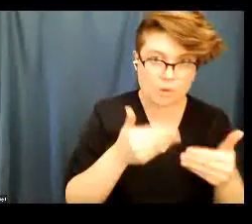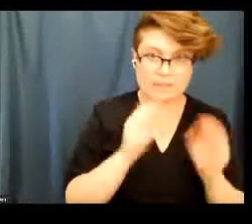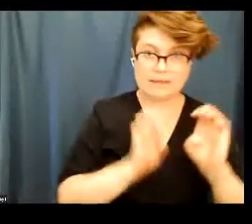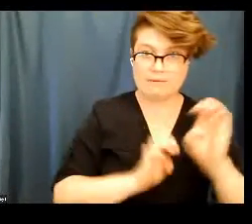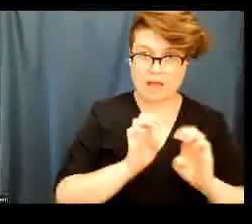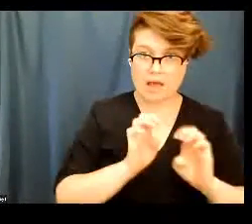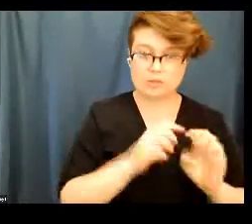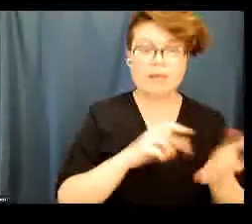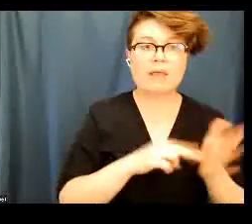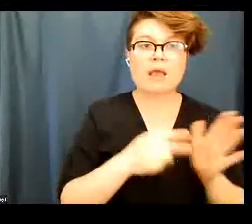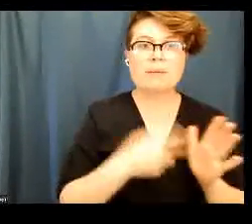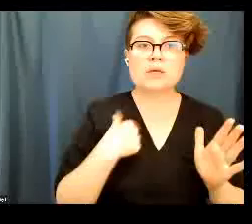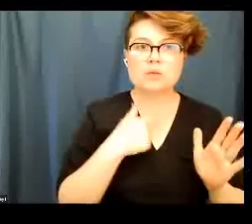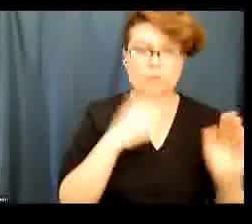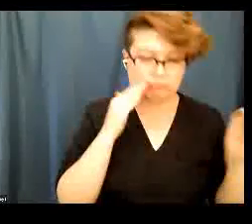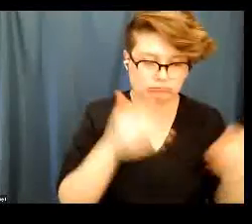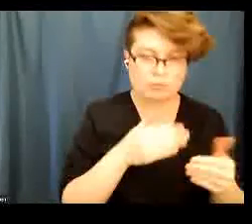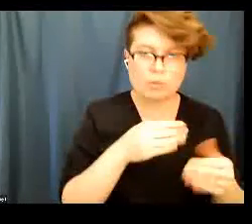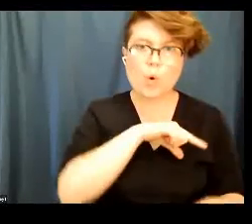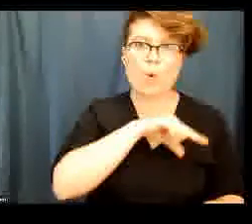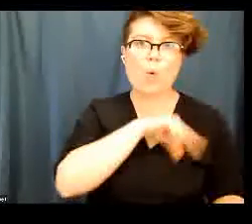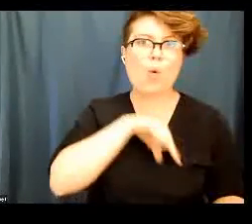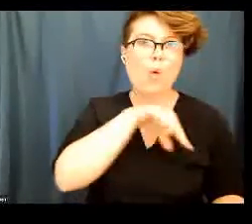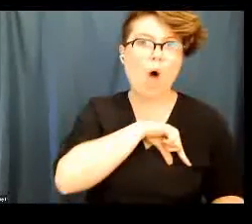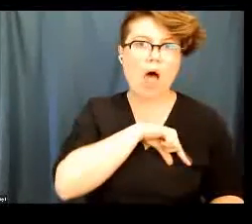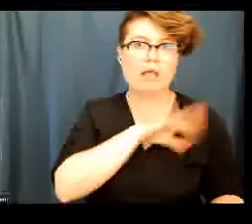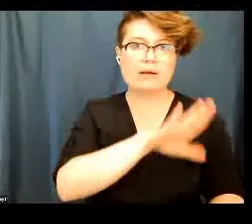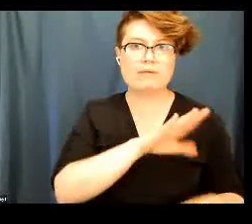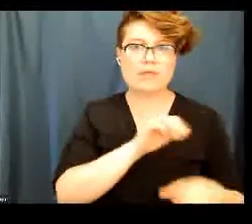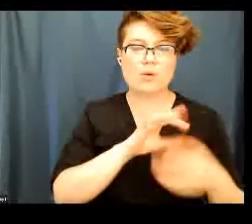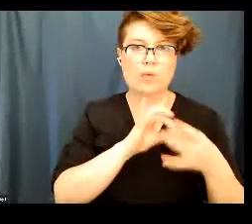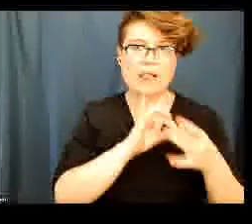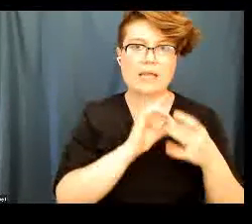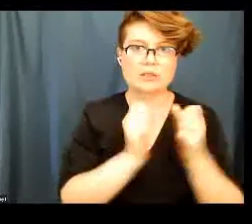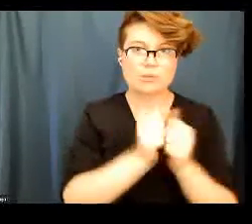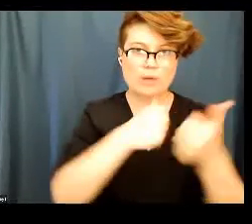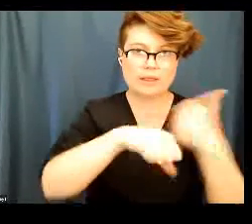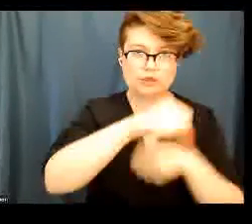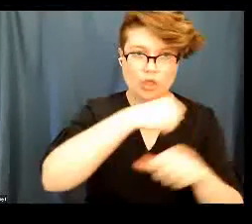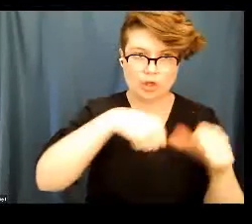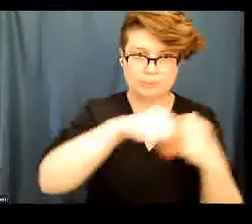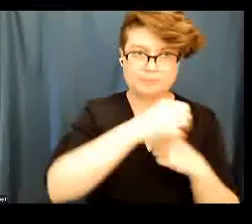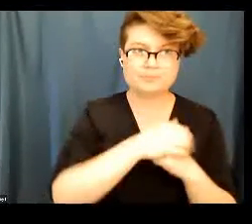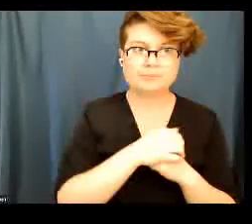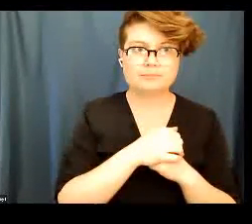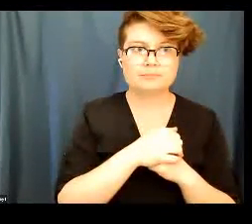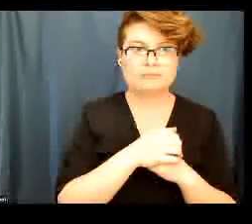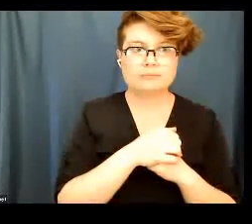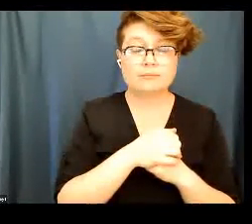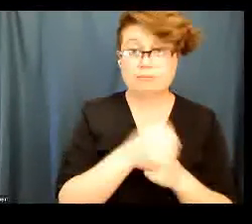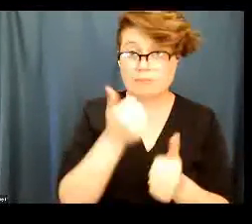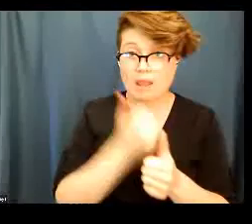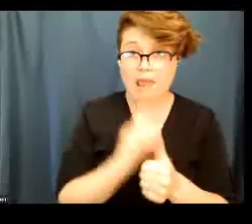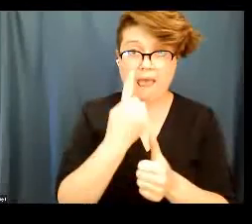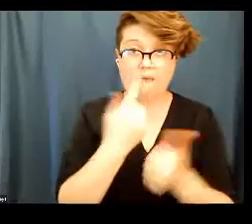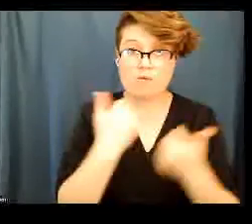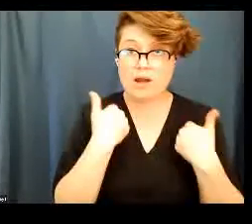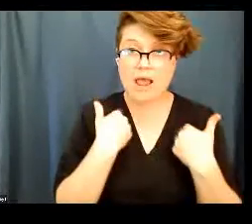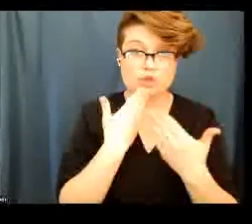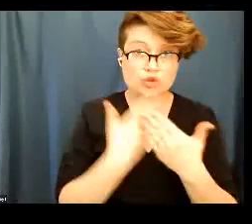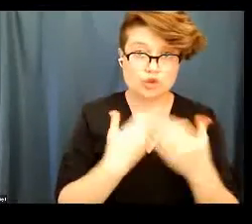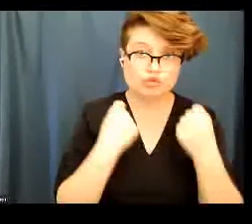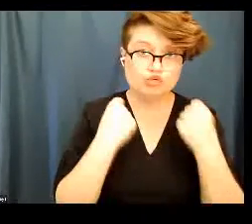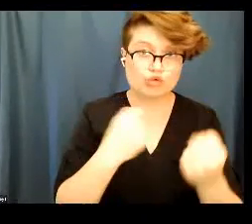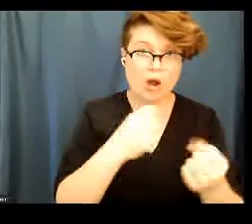looking at the quality of our relationships with each other. So is everyone having a strong relationship with